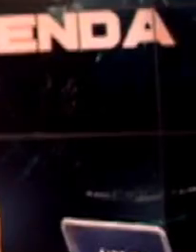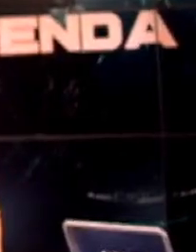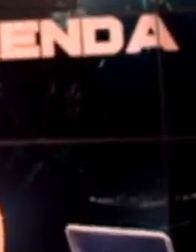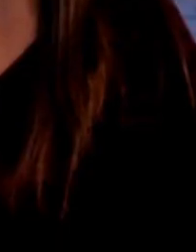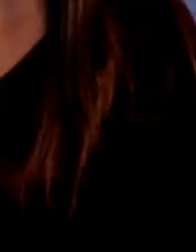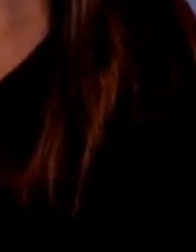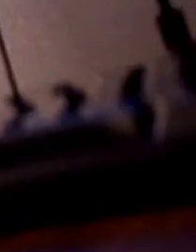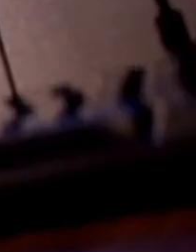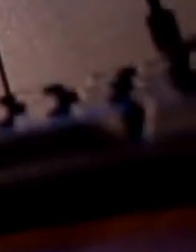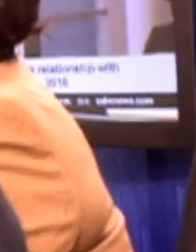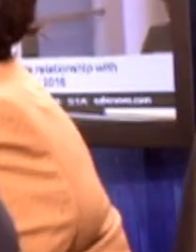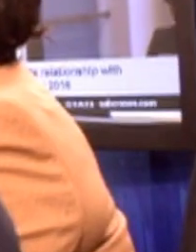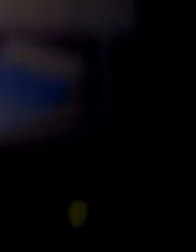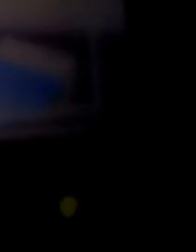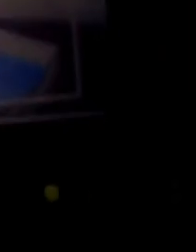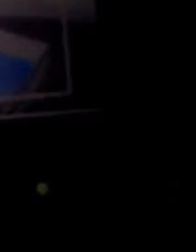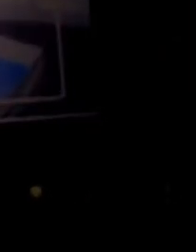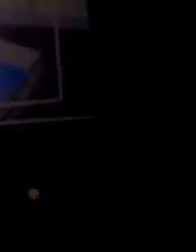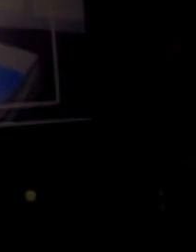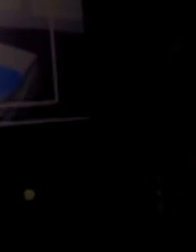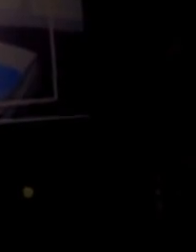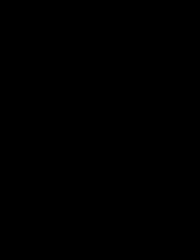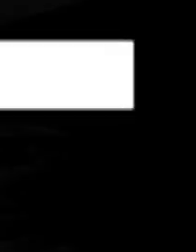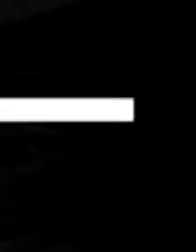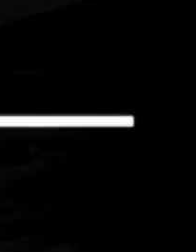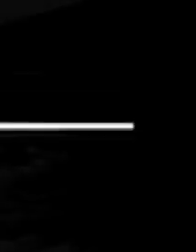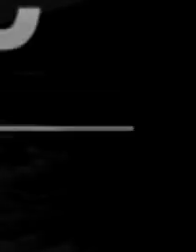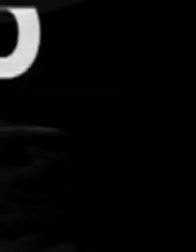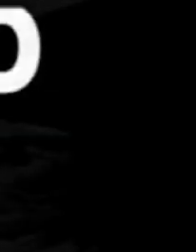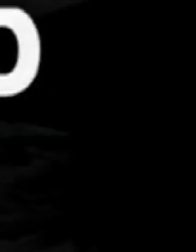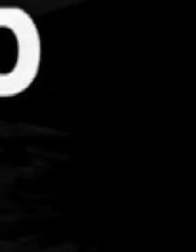On Stories